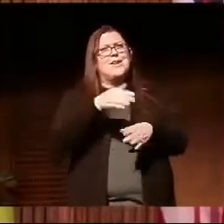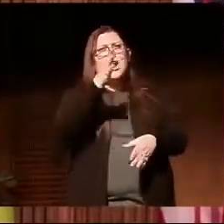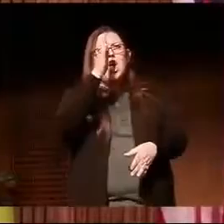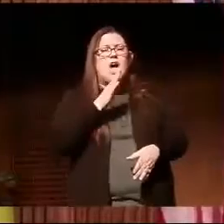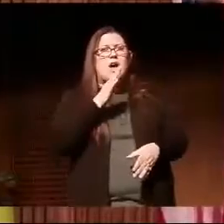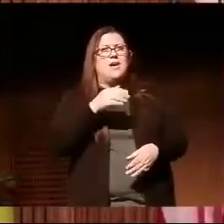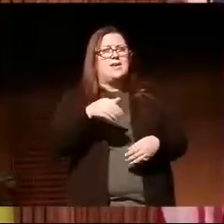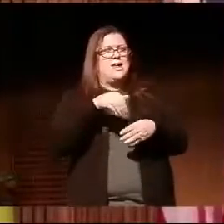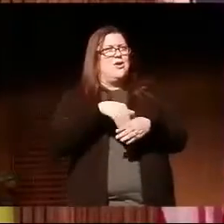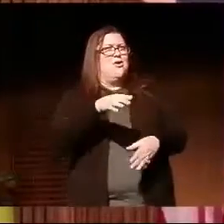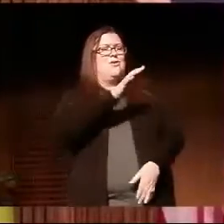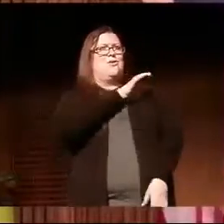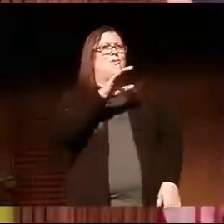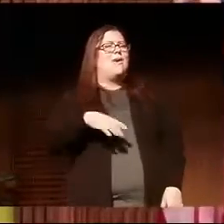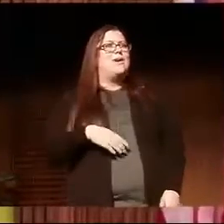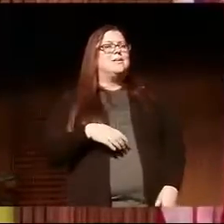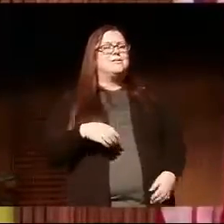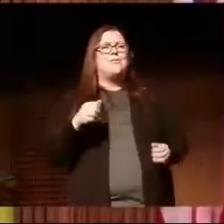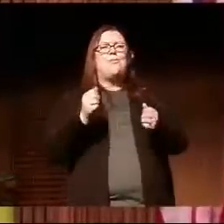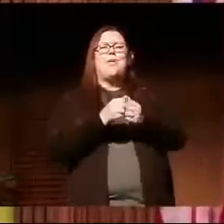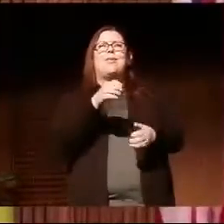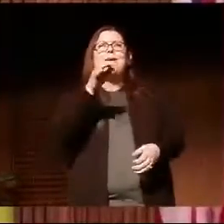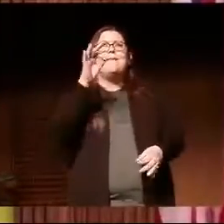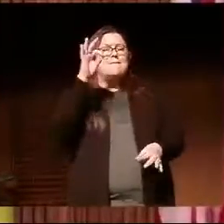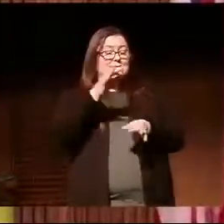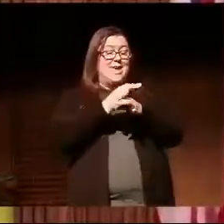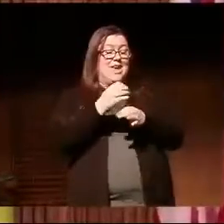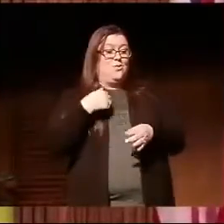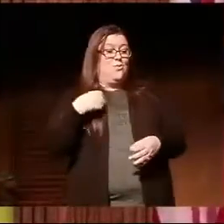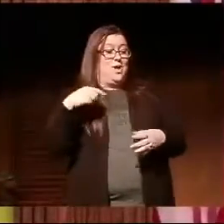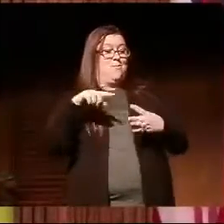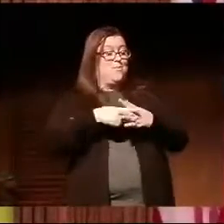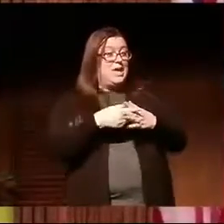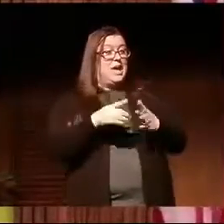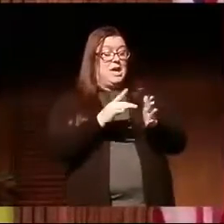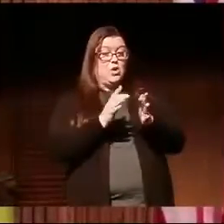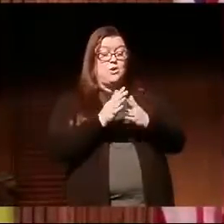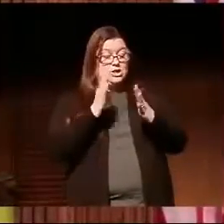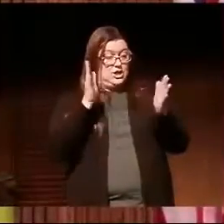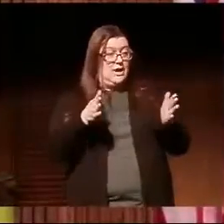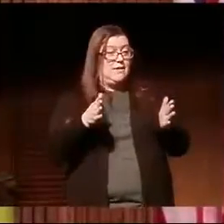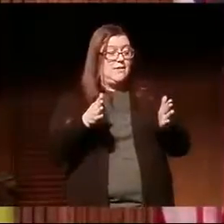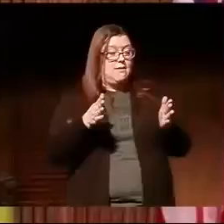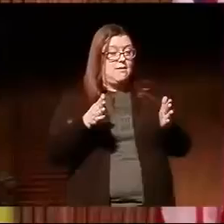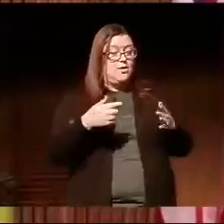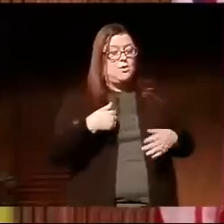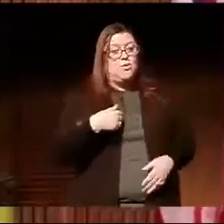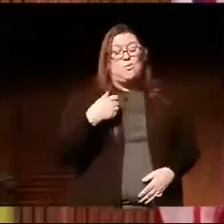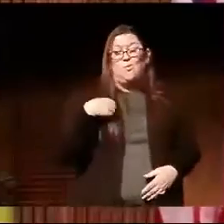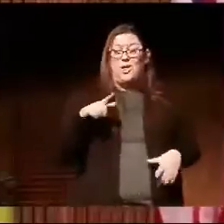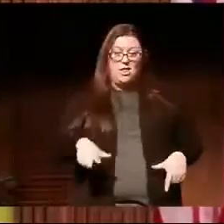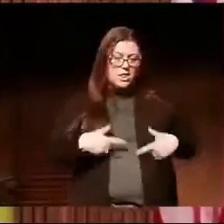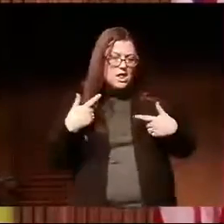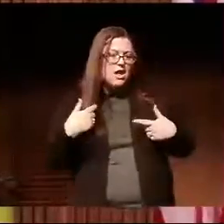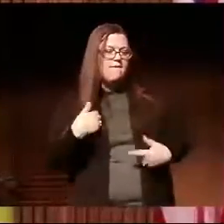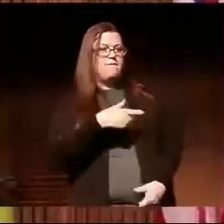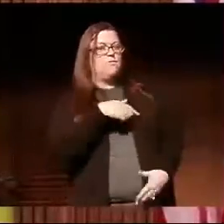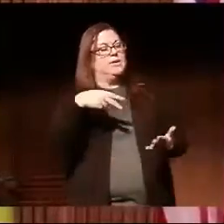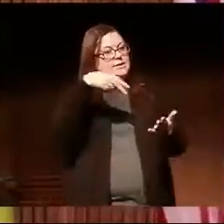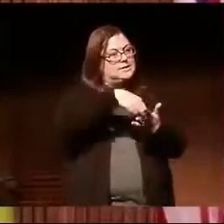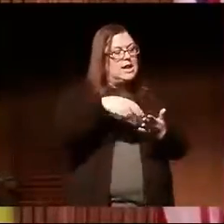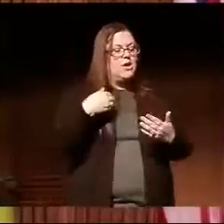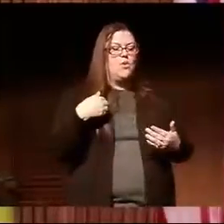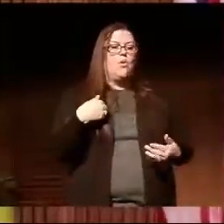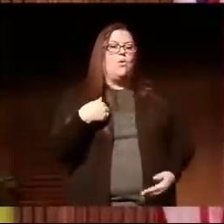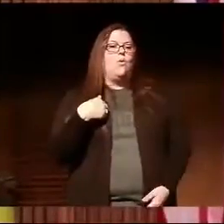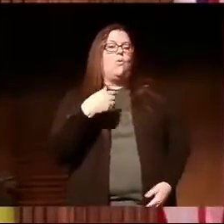begin this enterprise we call Christianity. By faith, we live. By faith, we stand. We walk by